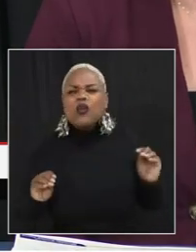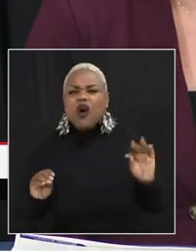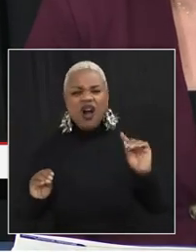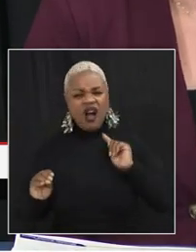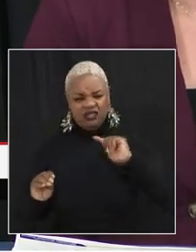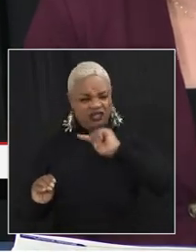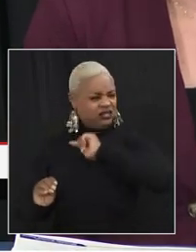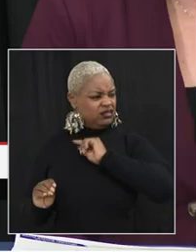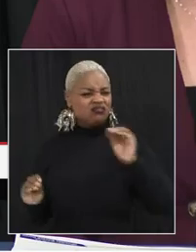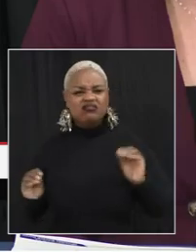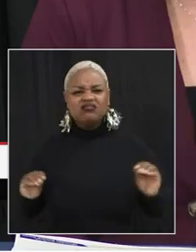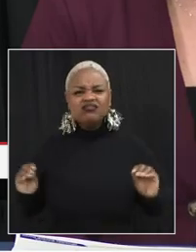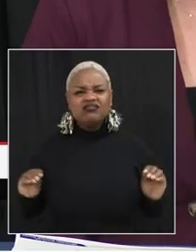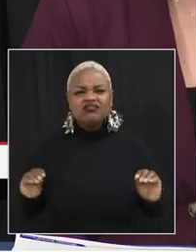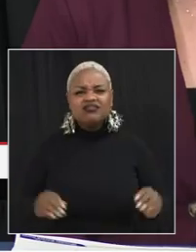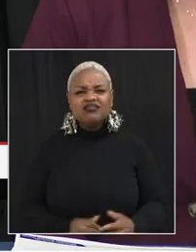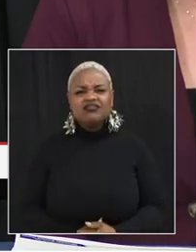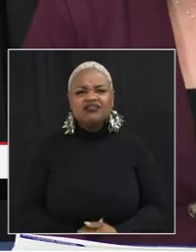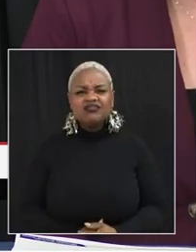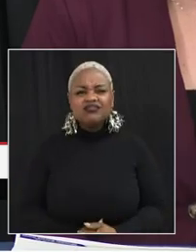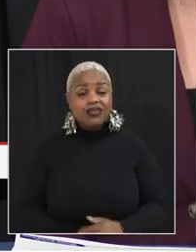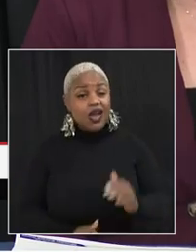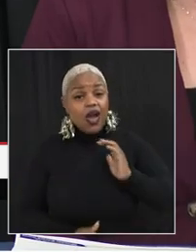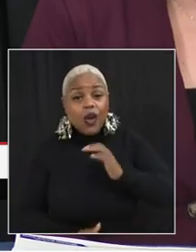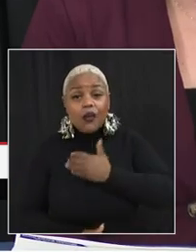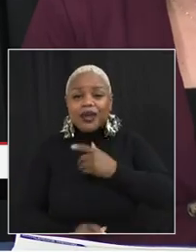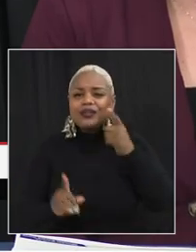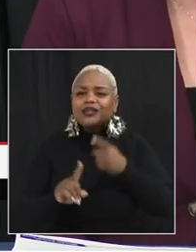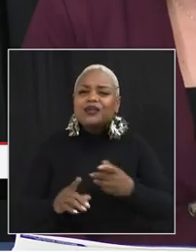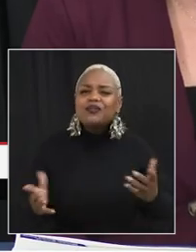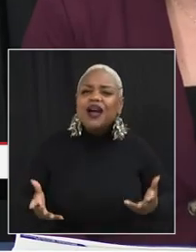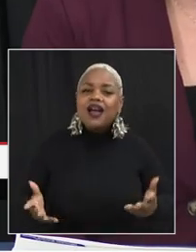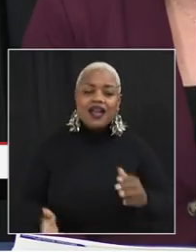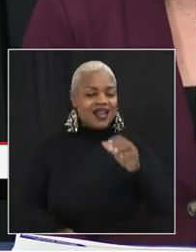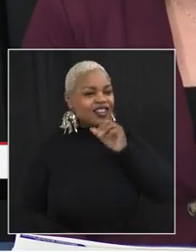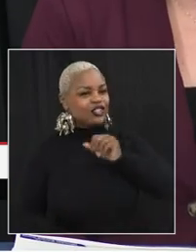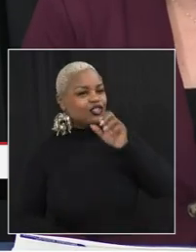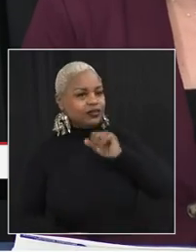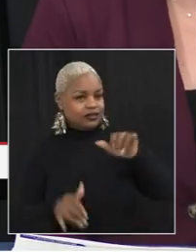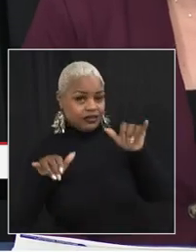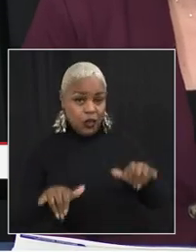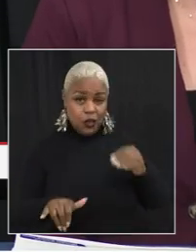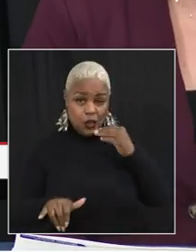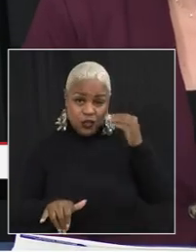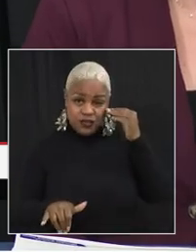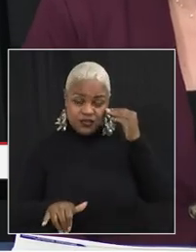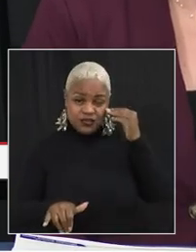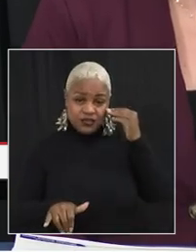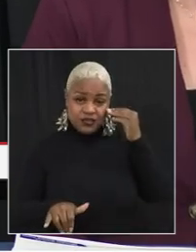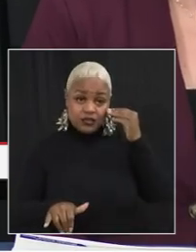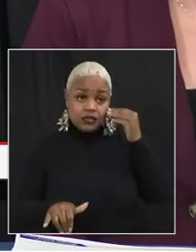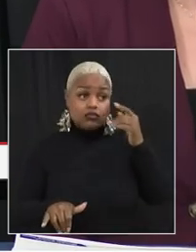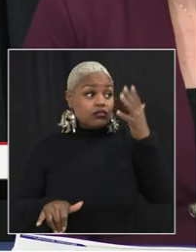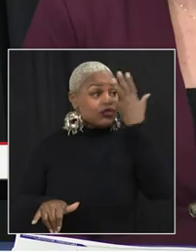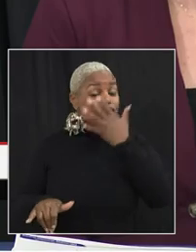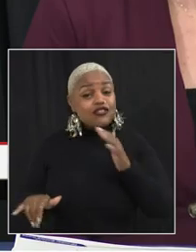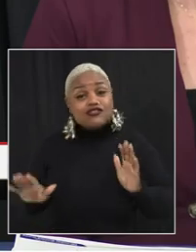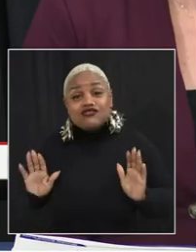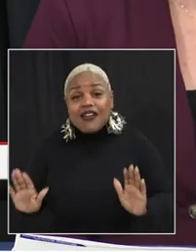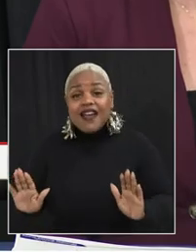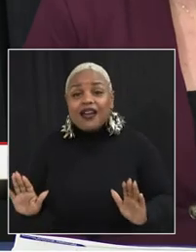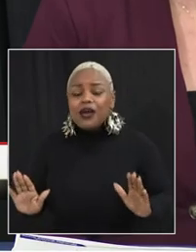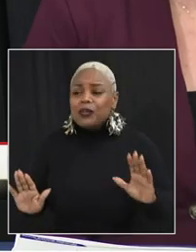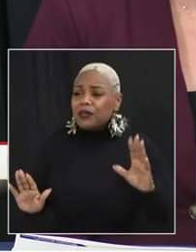all of our goals to want to be able to age in place. You look great. fantastic, handsome, and beautiful,